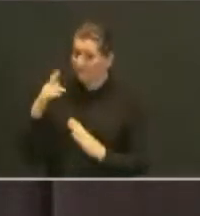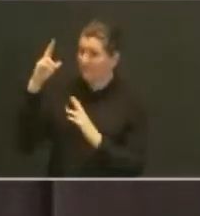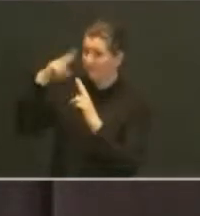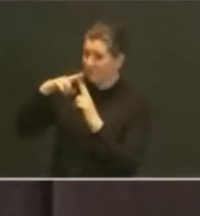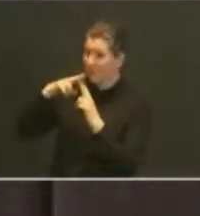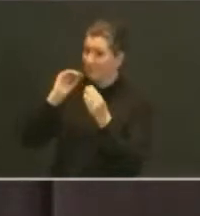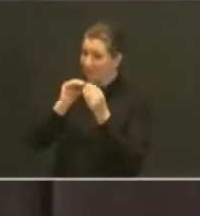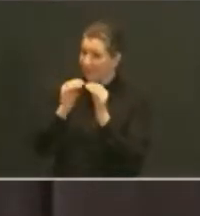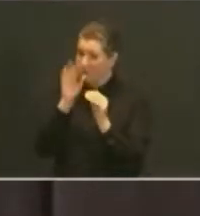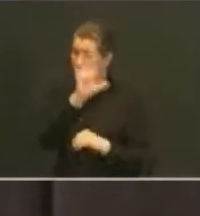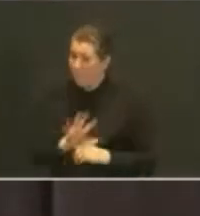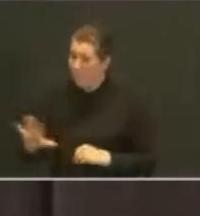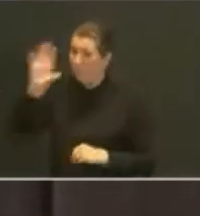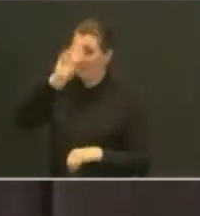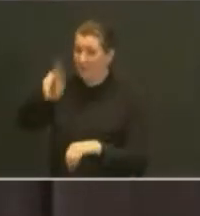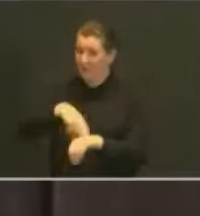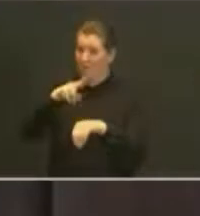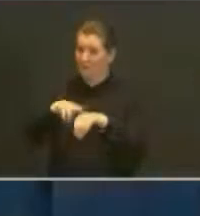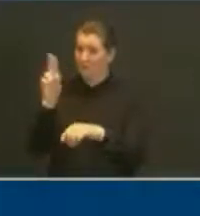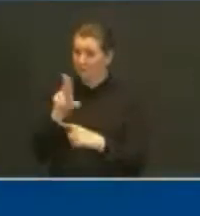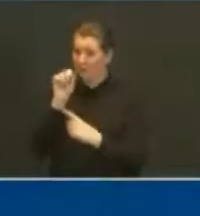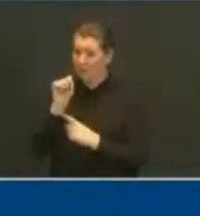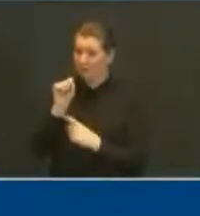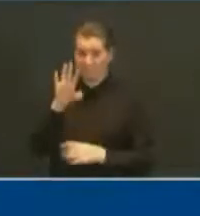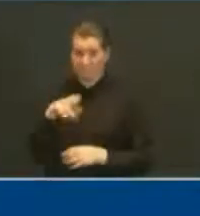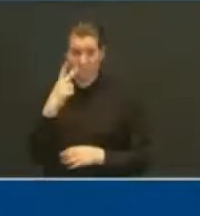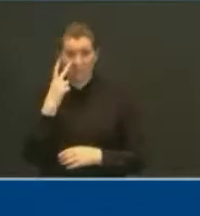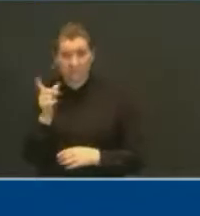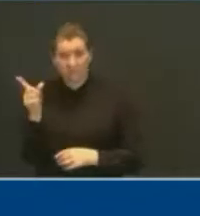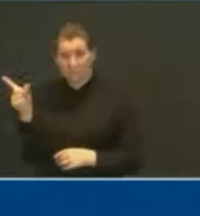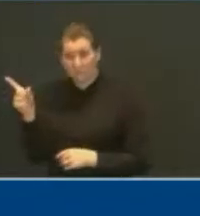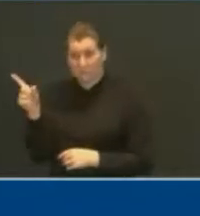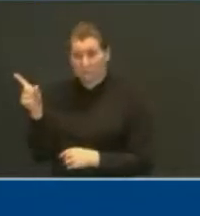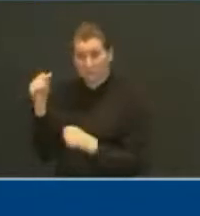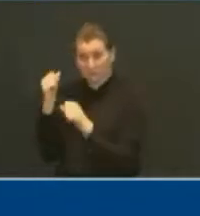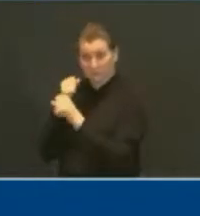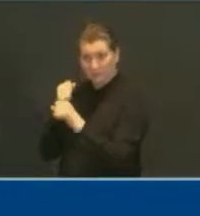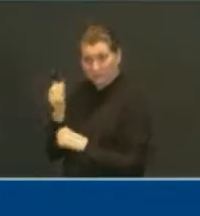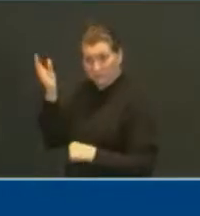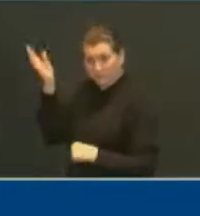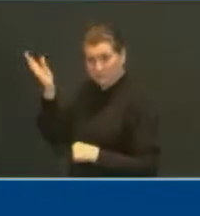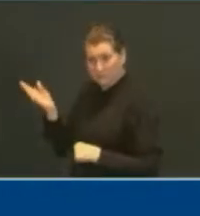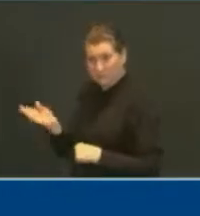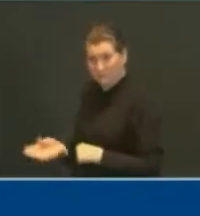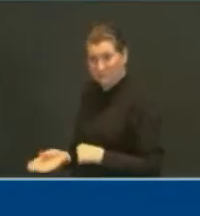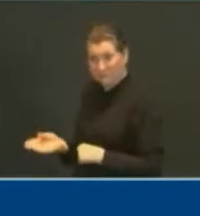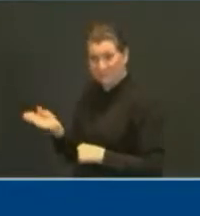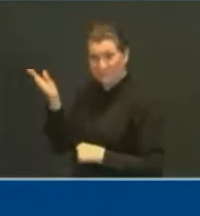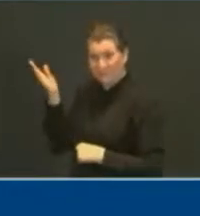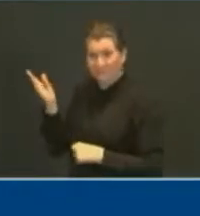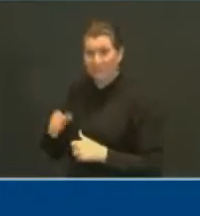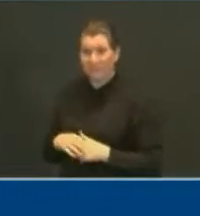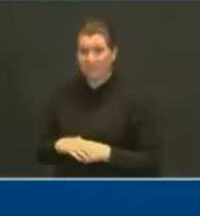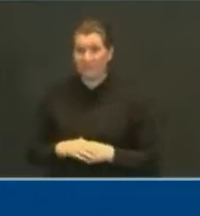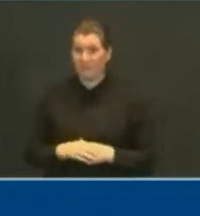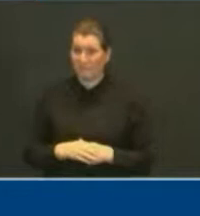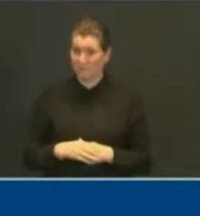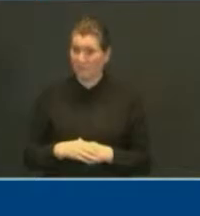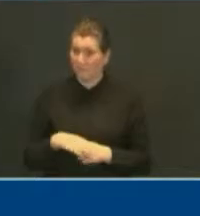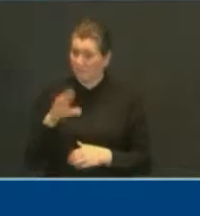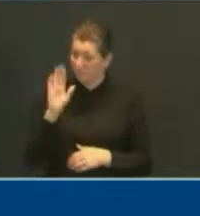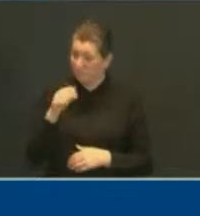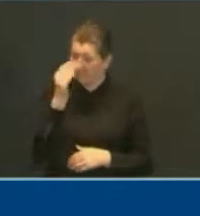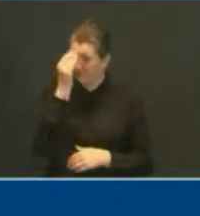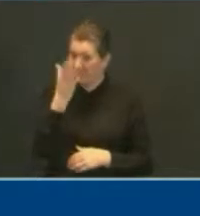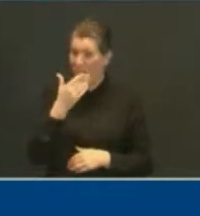data situation, as you can see right now on the screen, and we'll dig into a little bit more, is better than it